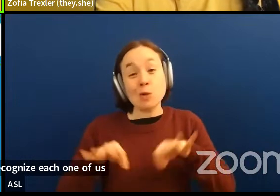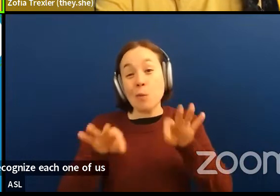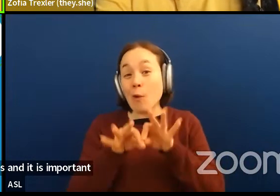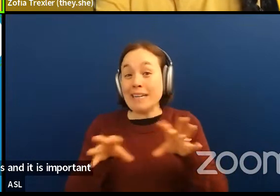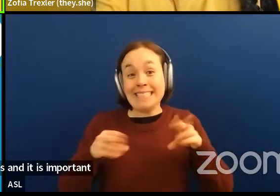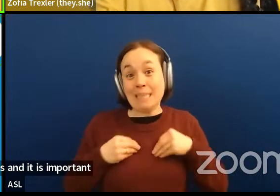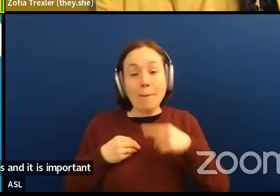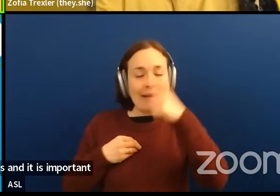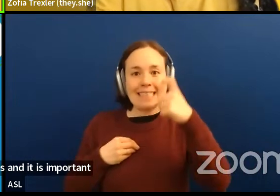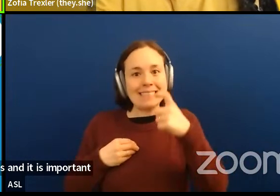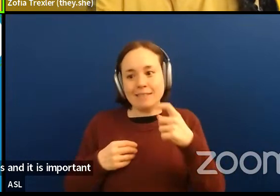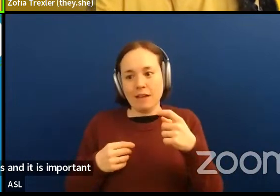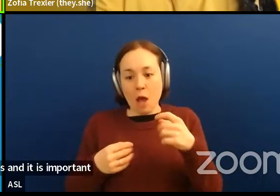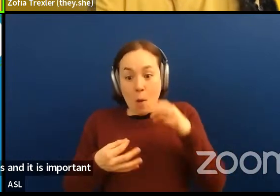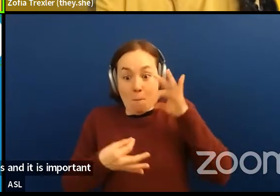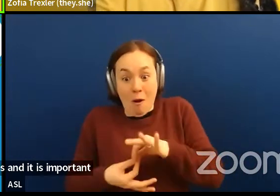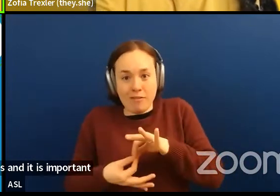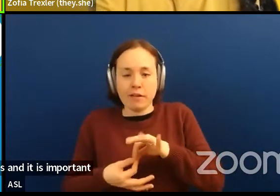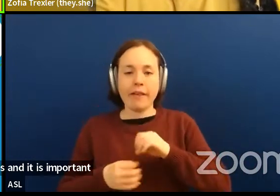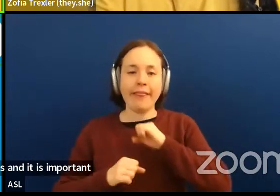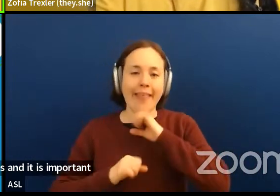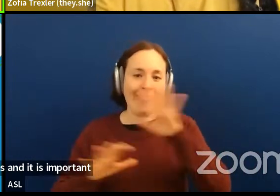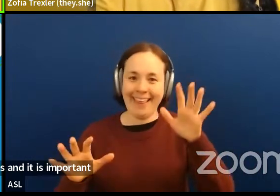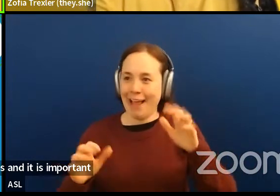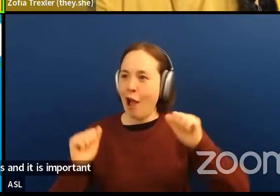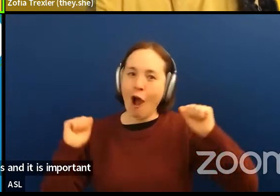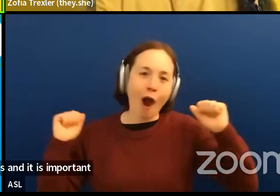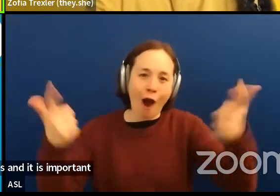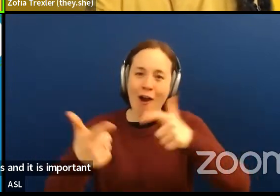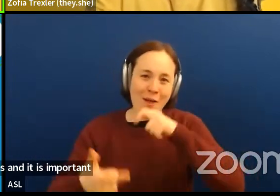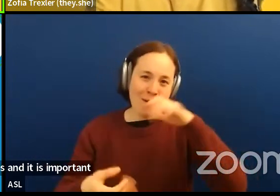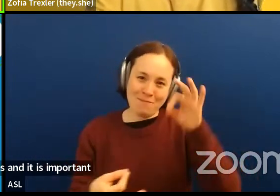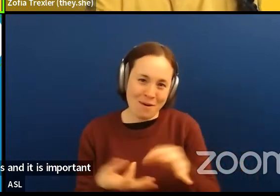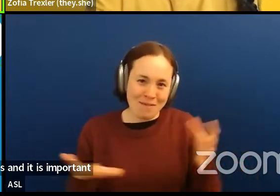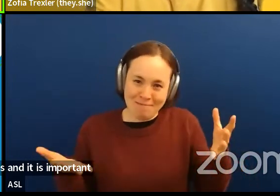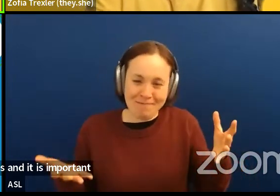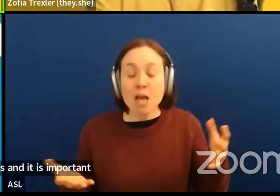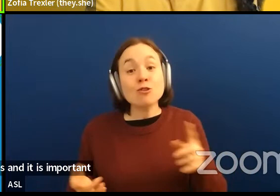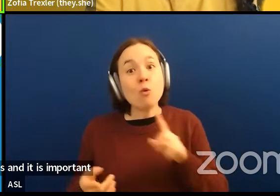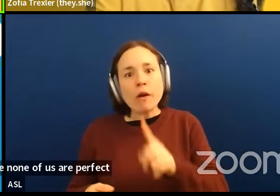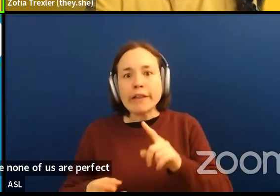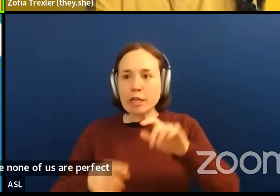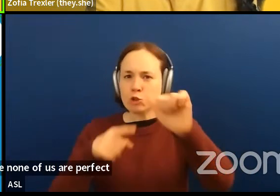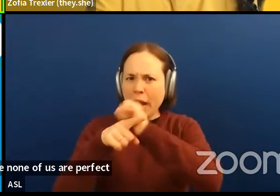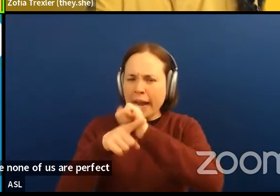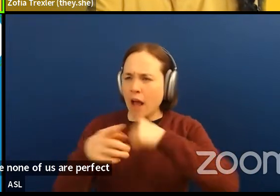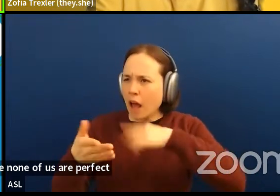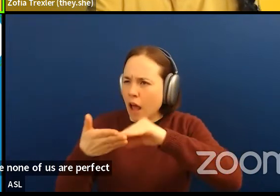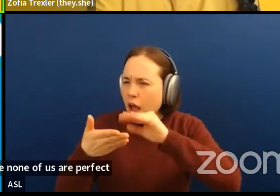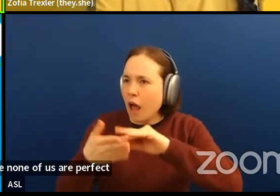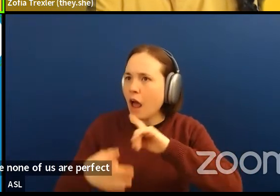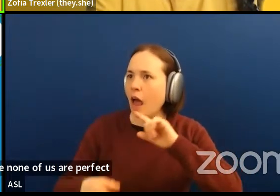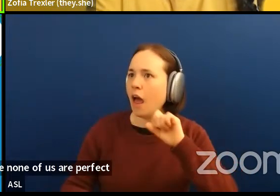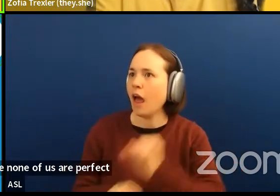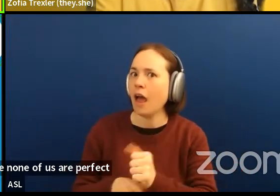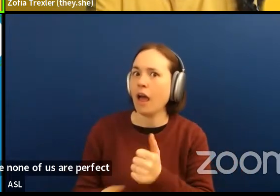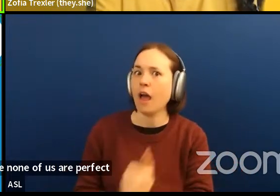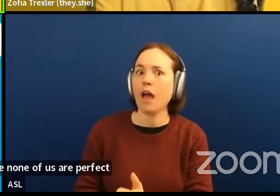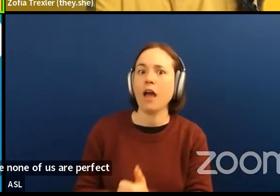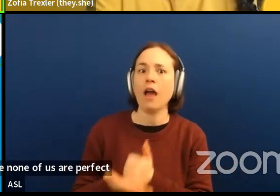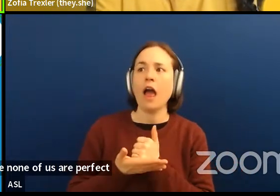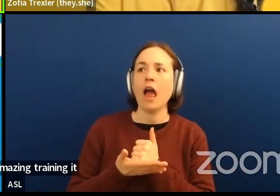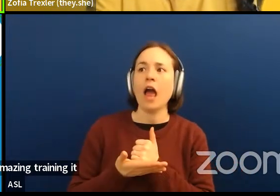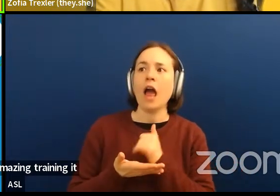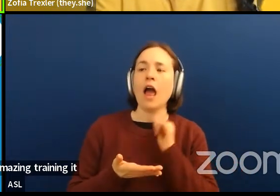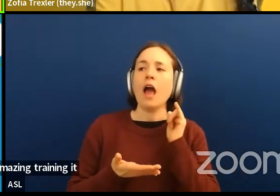perfect. And it was a really amazing training because it truly did help kind of